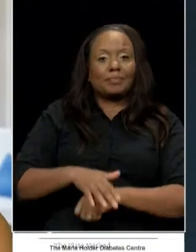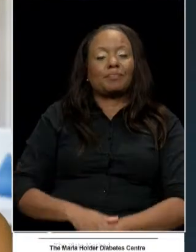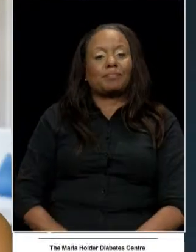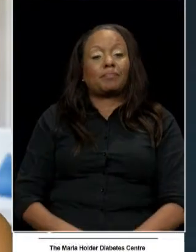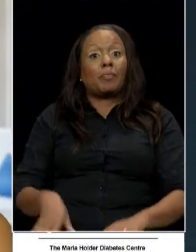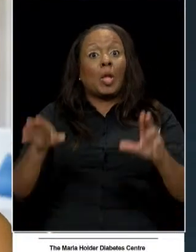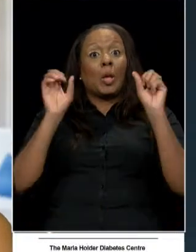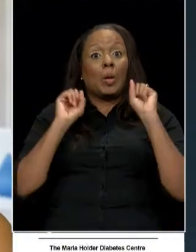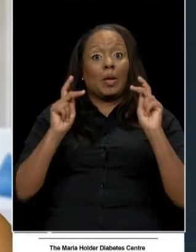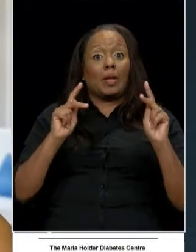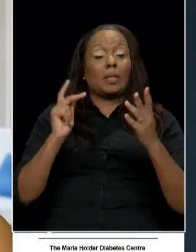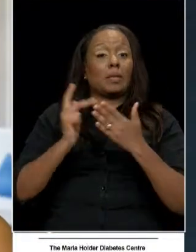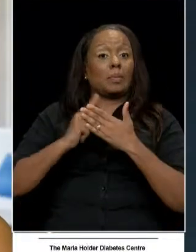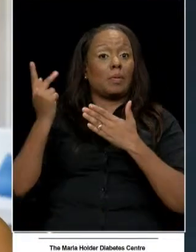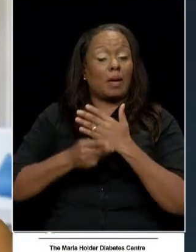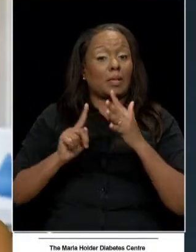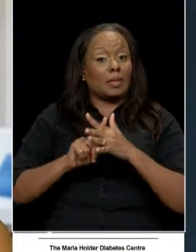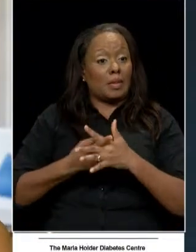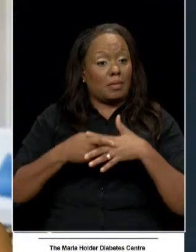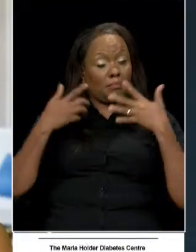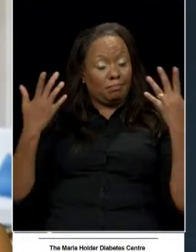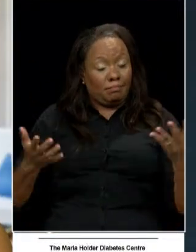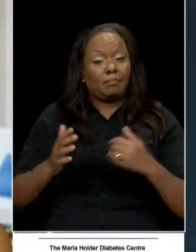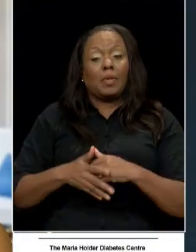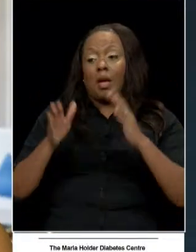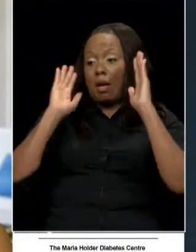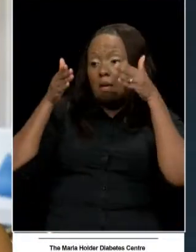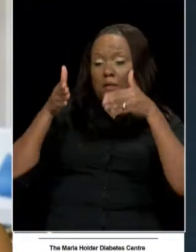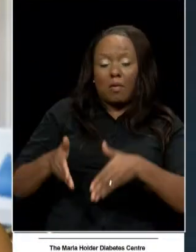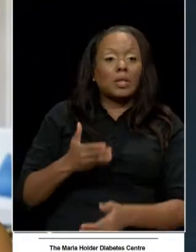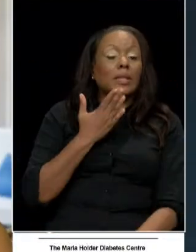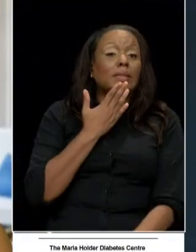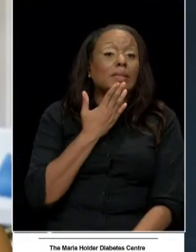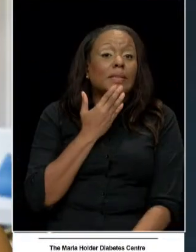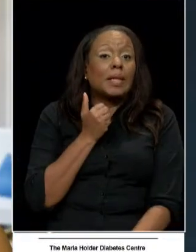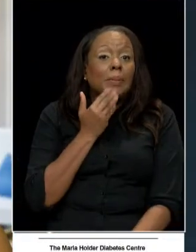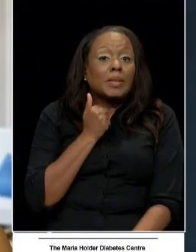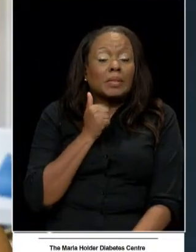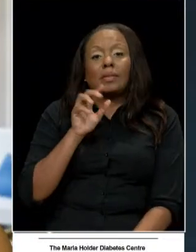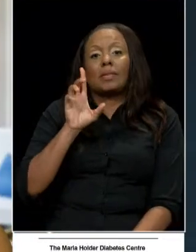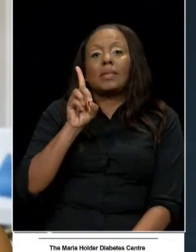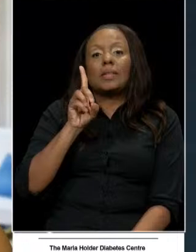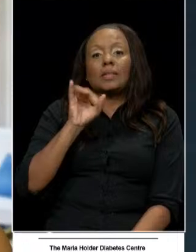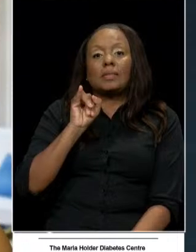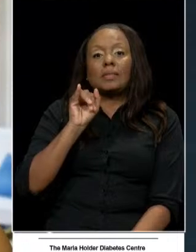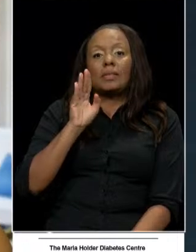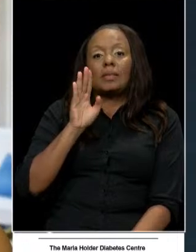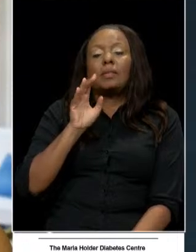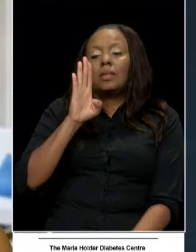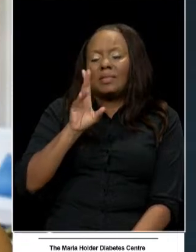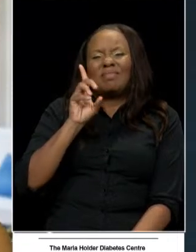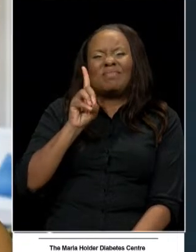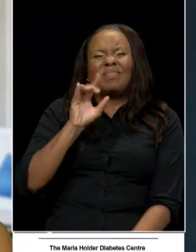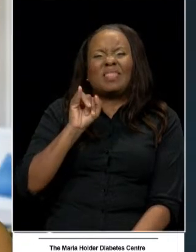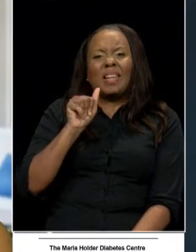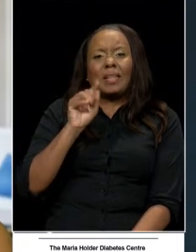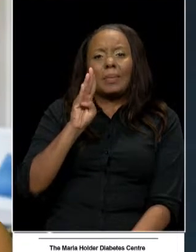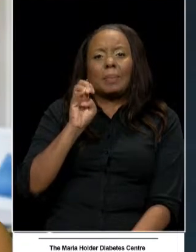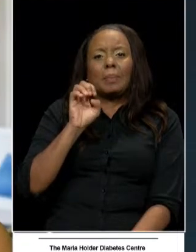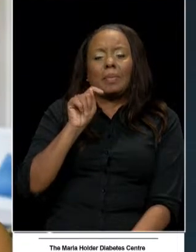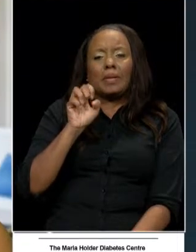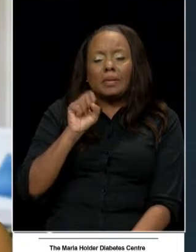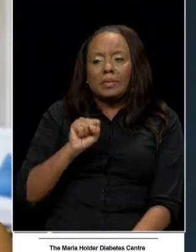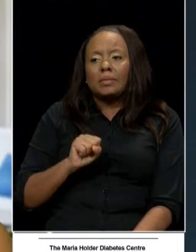program moving this evening, we told you we're focusing on diabetes. So we're giving you the reality and experience of someone living